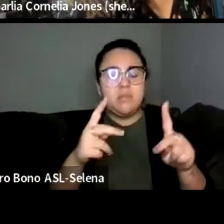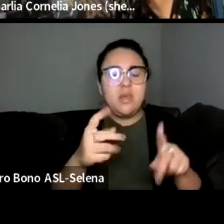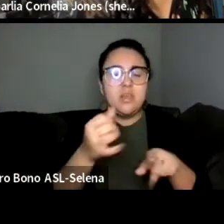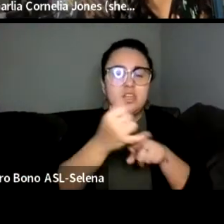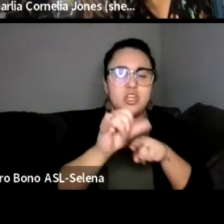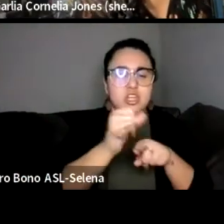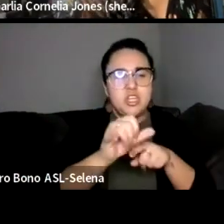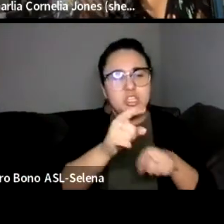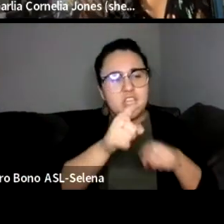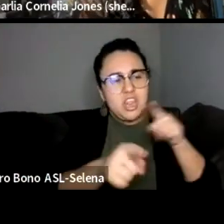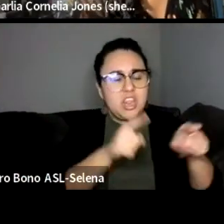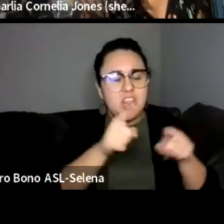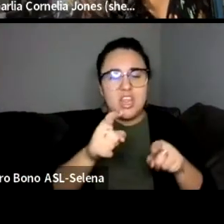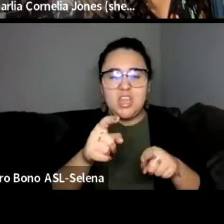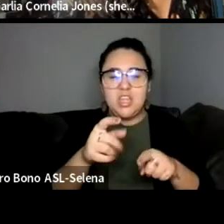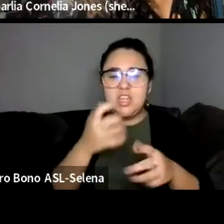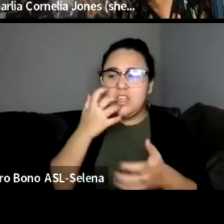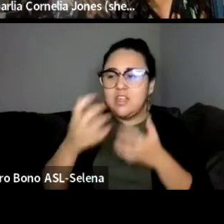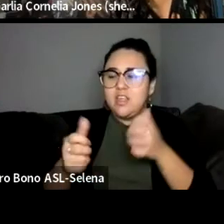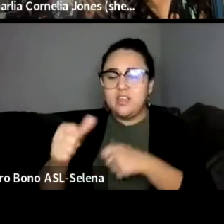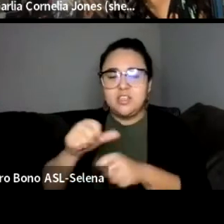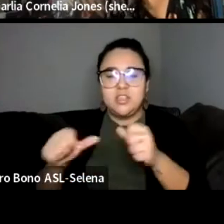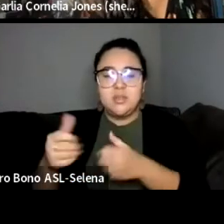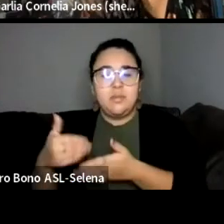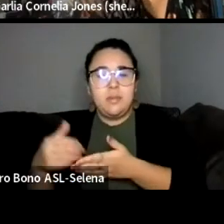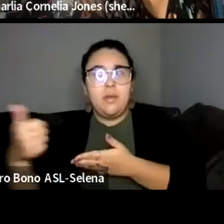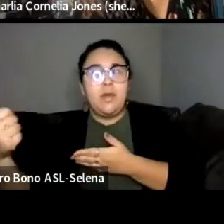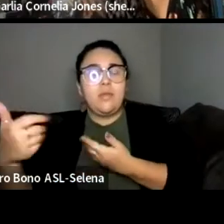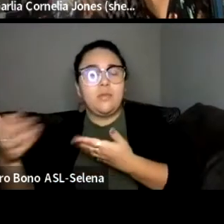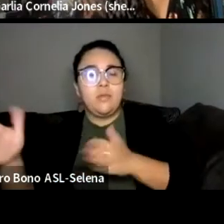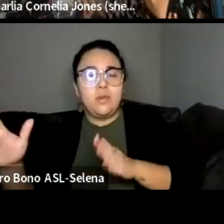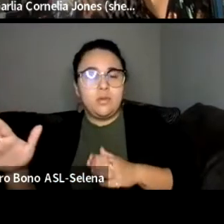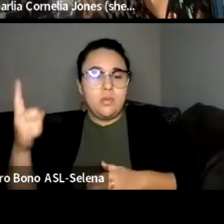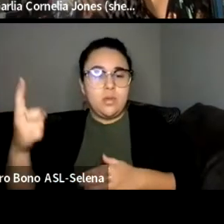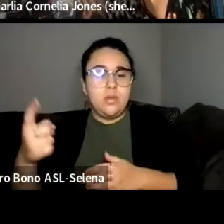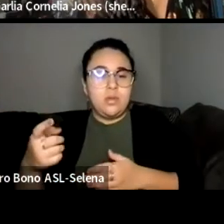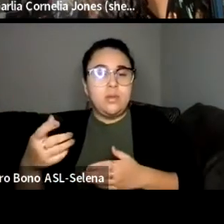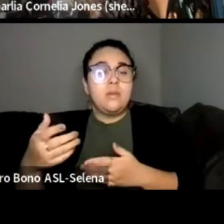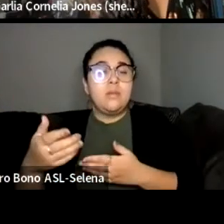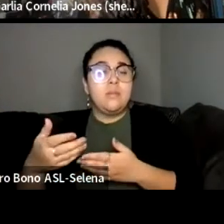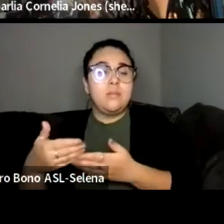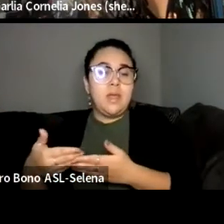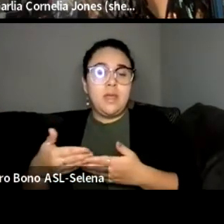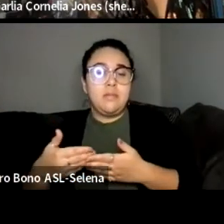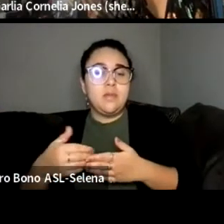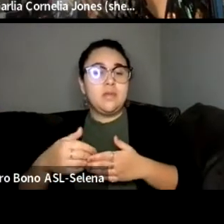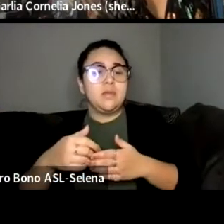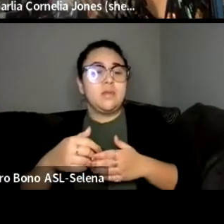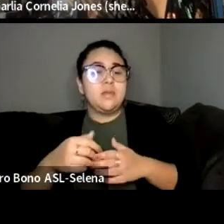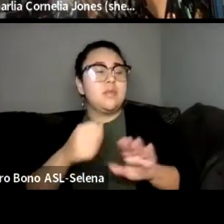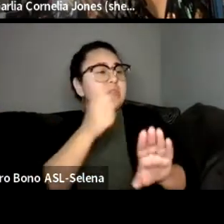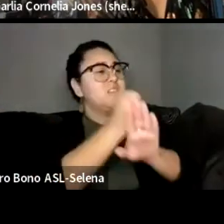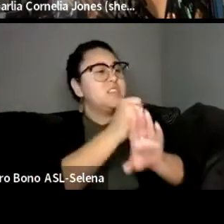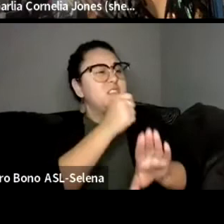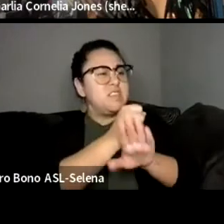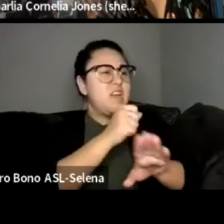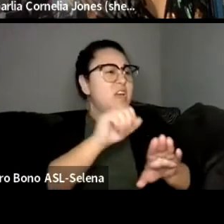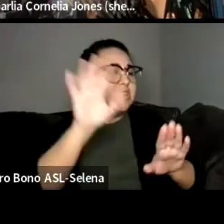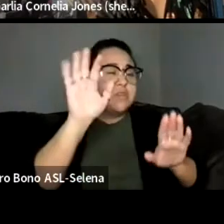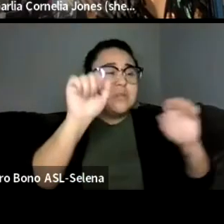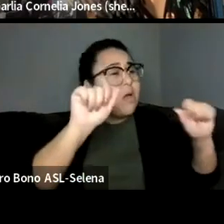other, and the babies were off in another room, and one of the babies was like banging on the door, like, don't say that to my